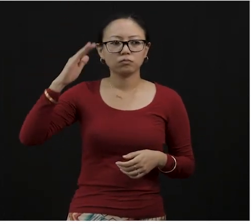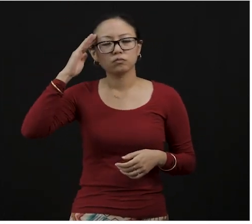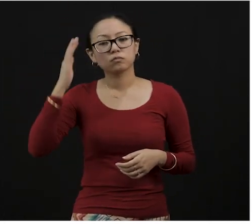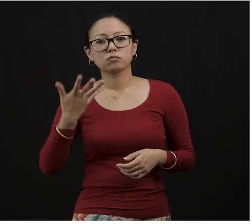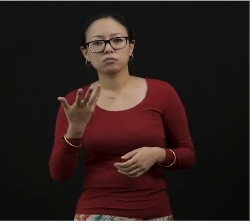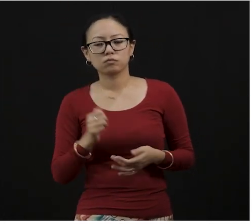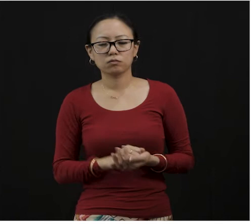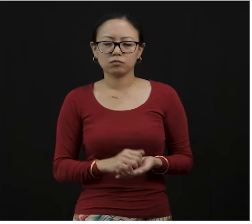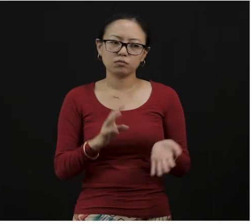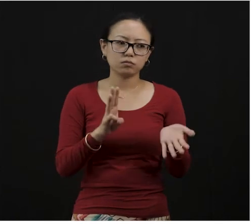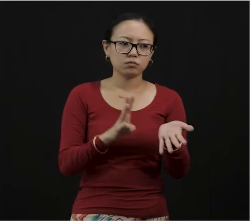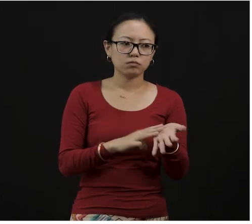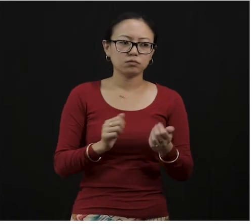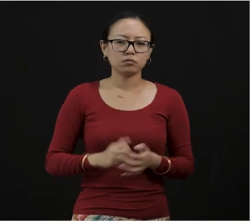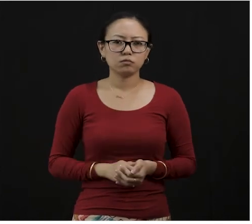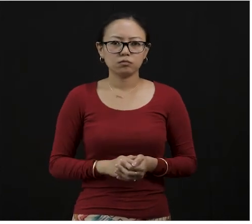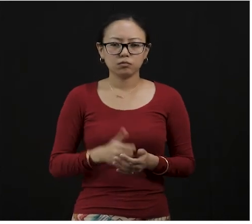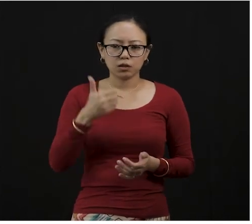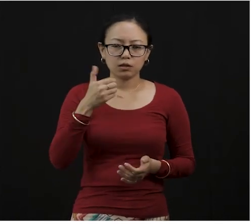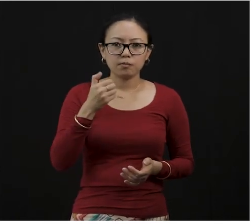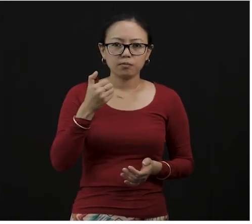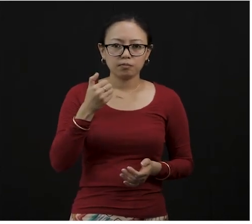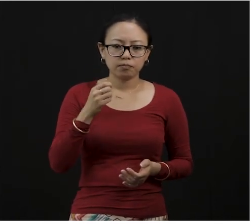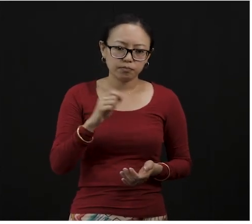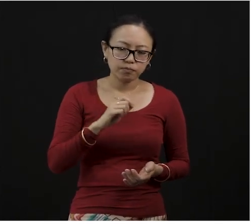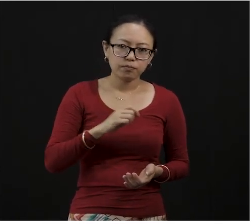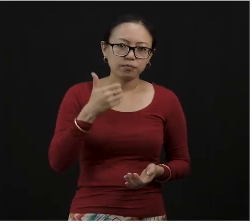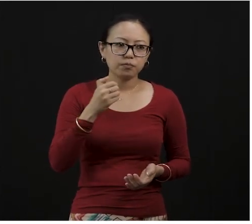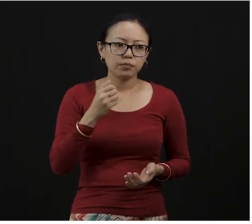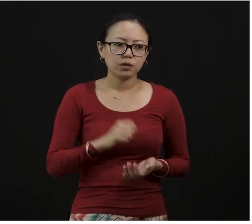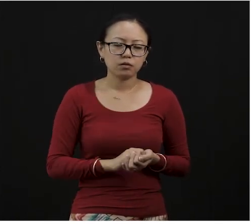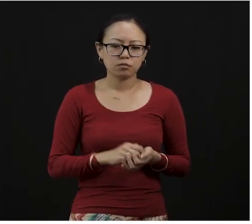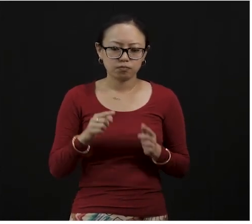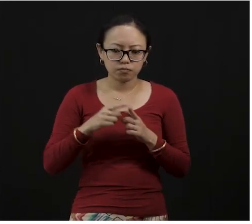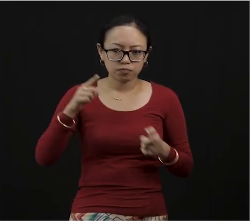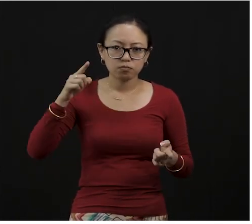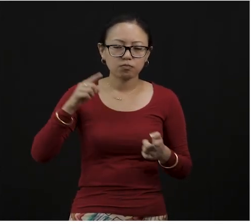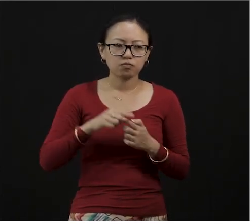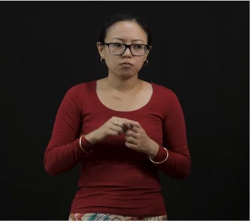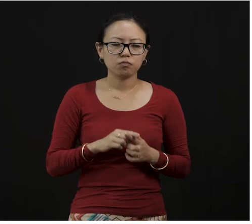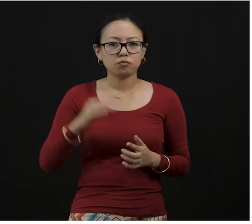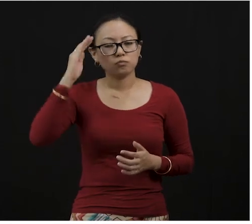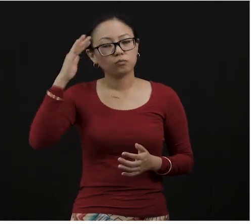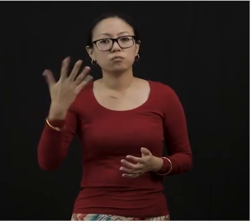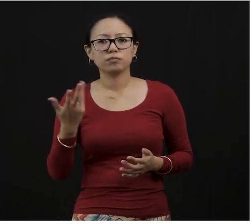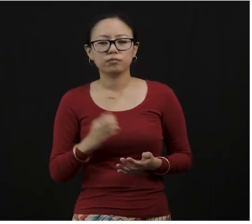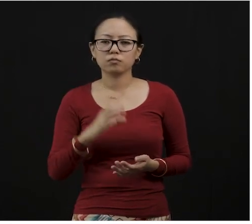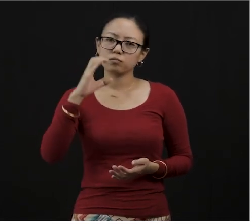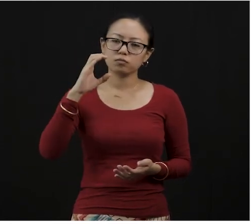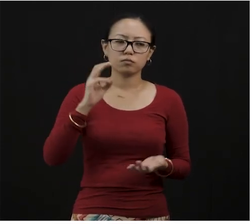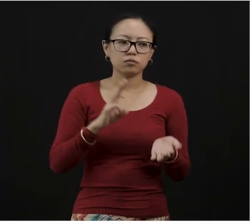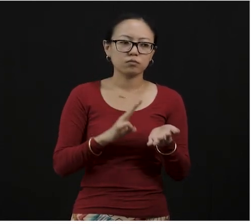pen. Length of a pen, you can measure using your scale. So we can say it has centimeter.